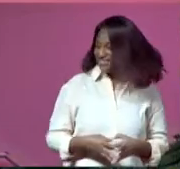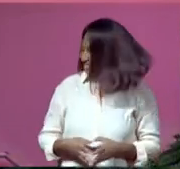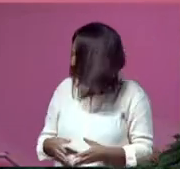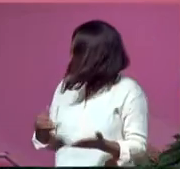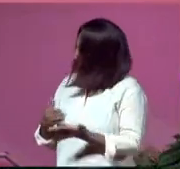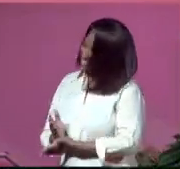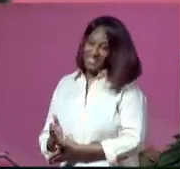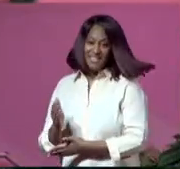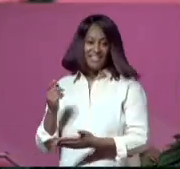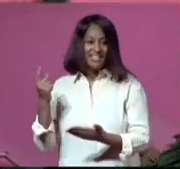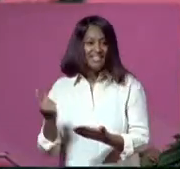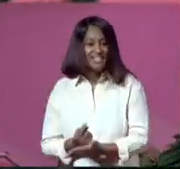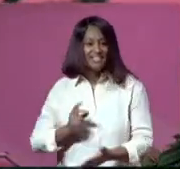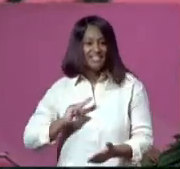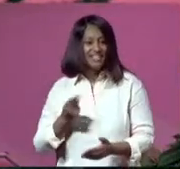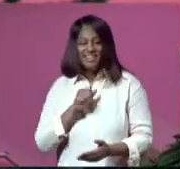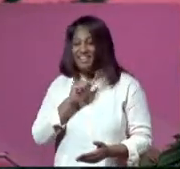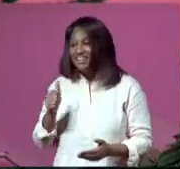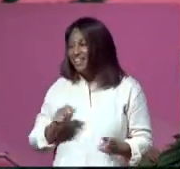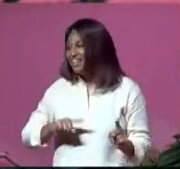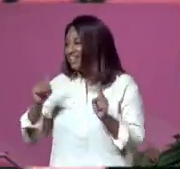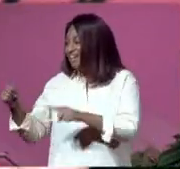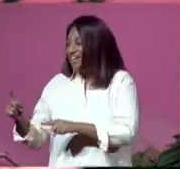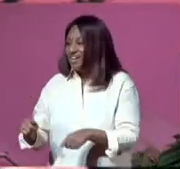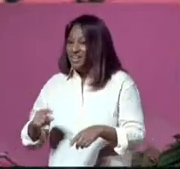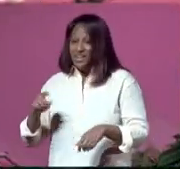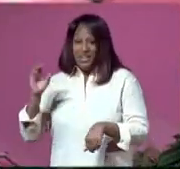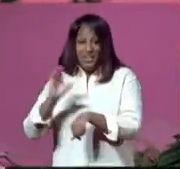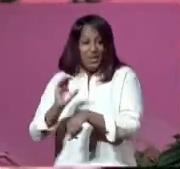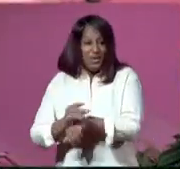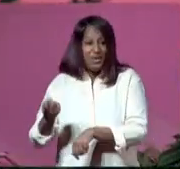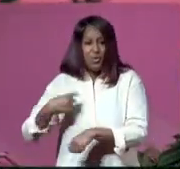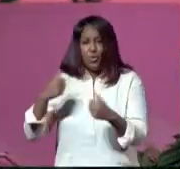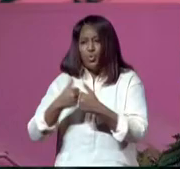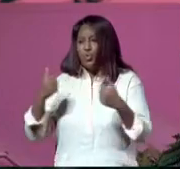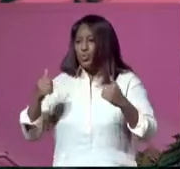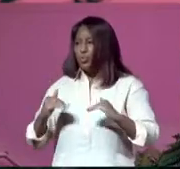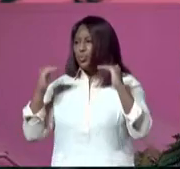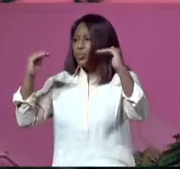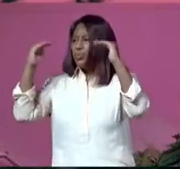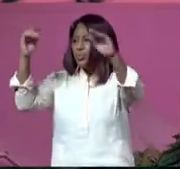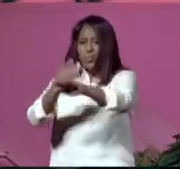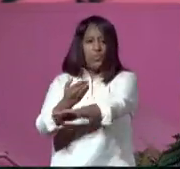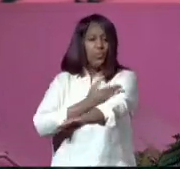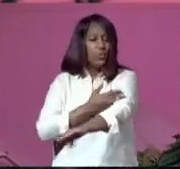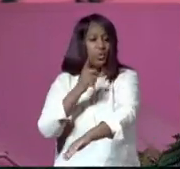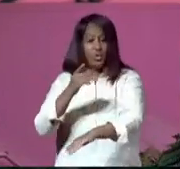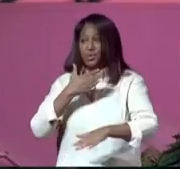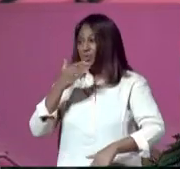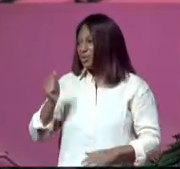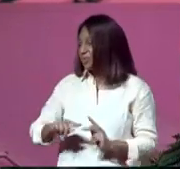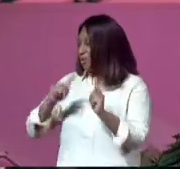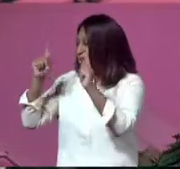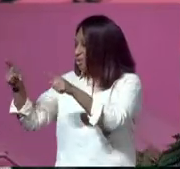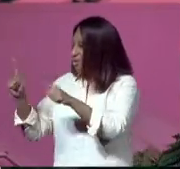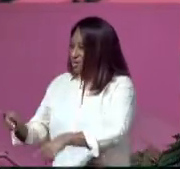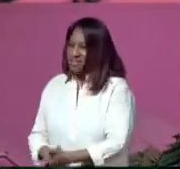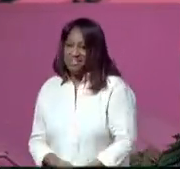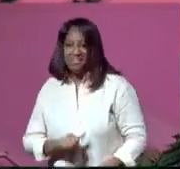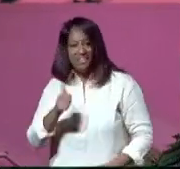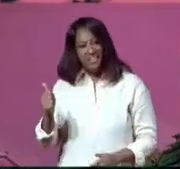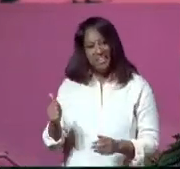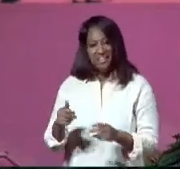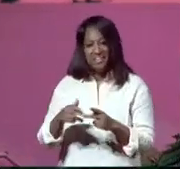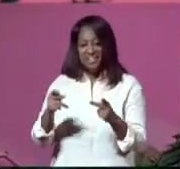That's why some of us don't like to go to a church where we get challenged to grow and stretch. You'd rather go to a clickbait church